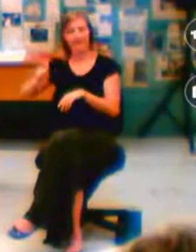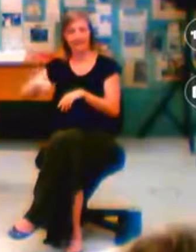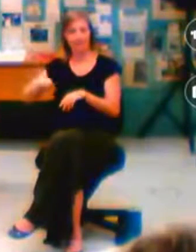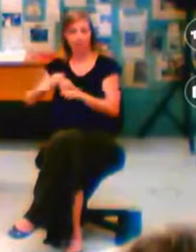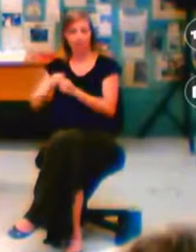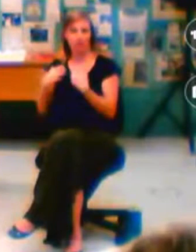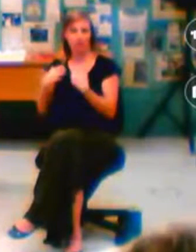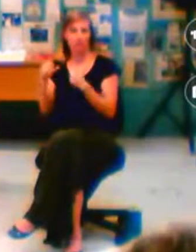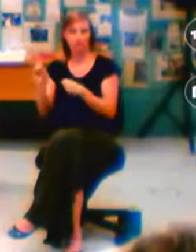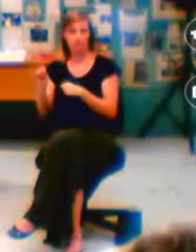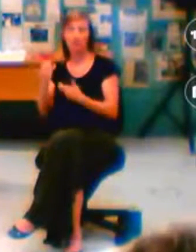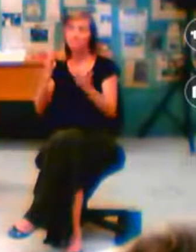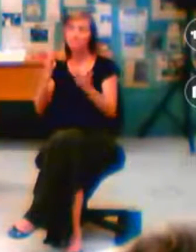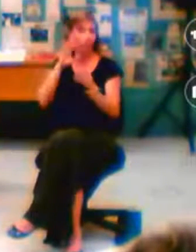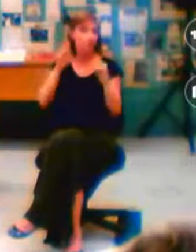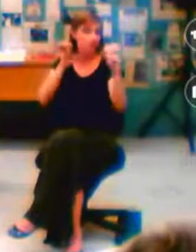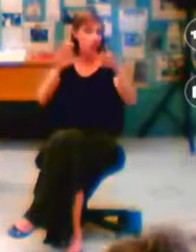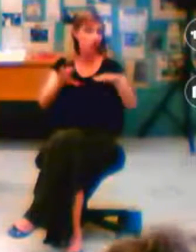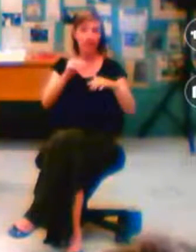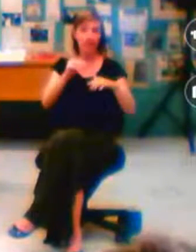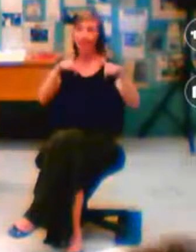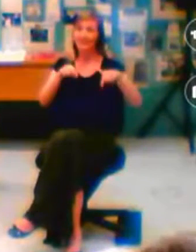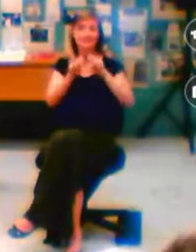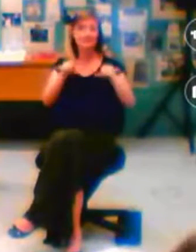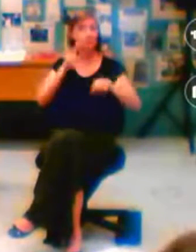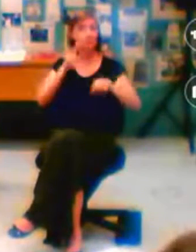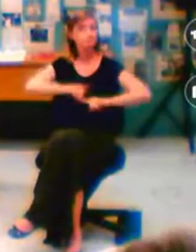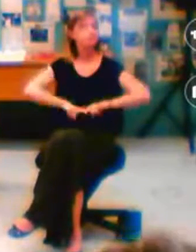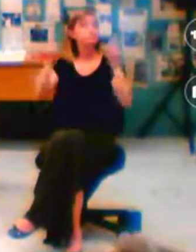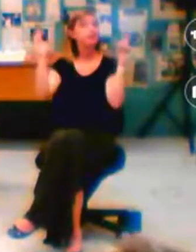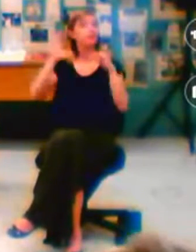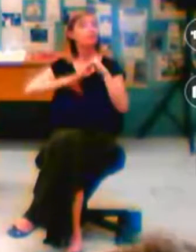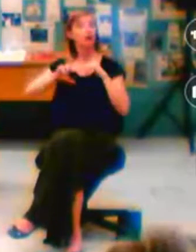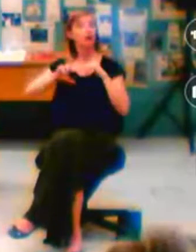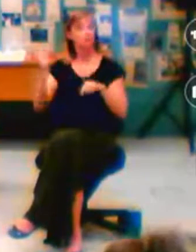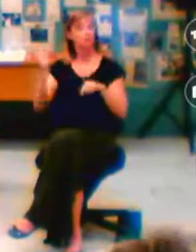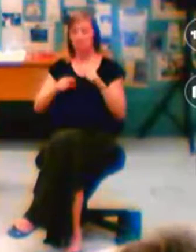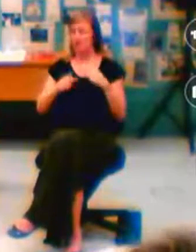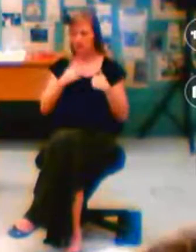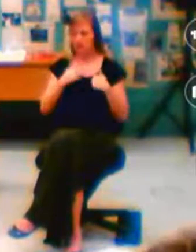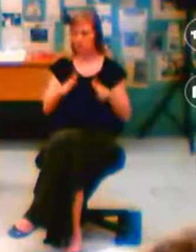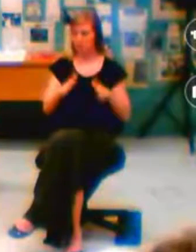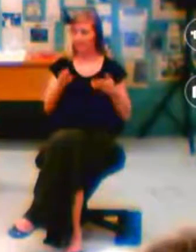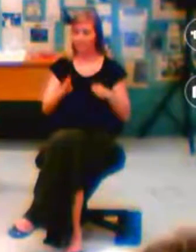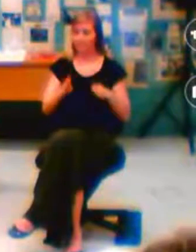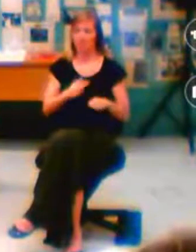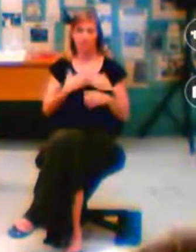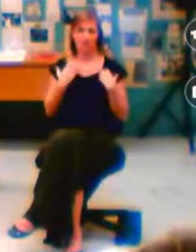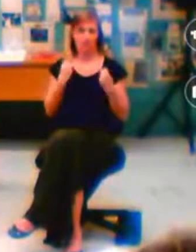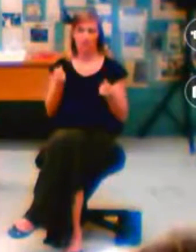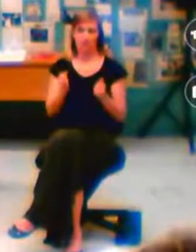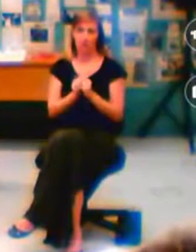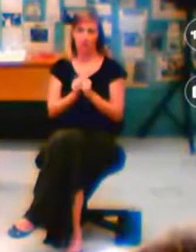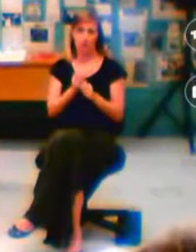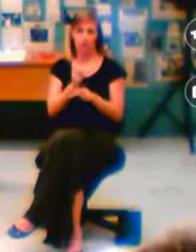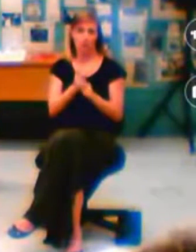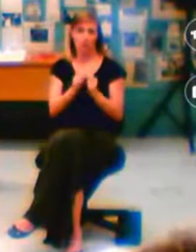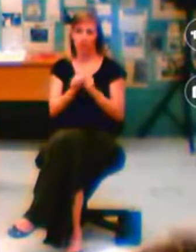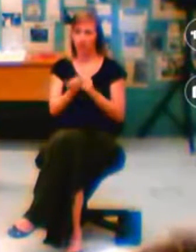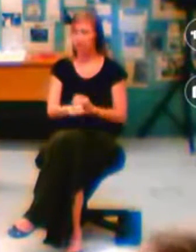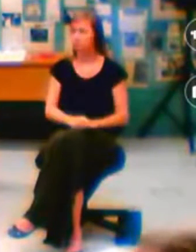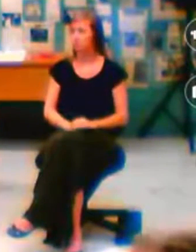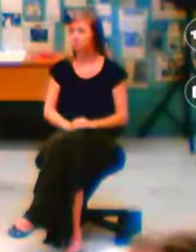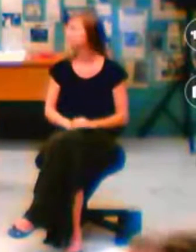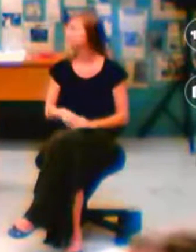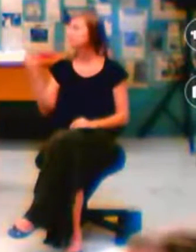median voter, not the small number of people who have high health care costs. At least that's what we see in every other system that's like this.